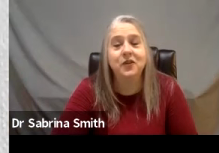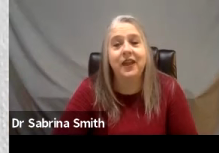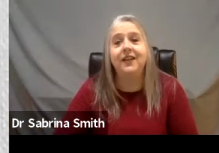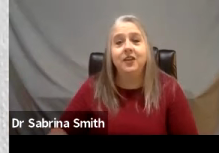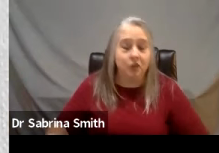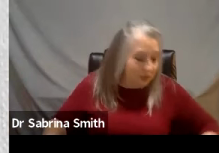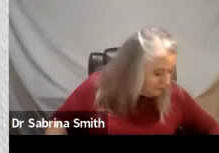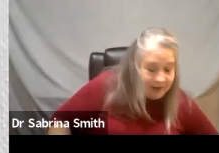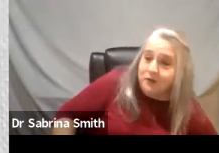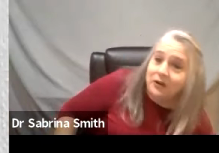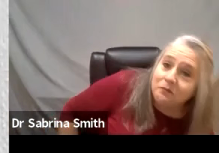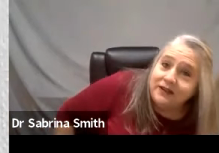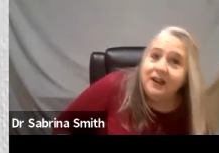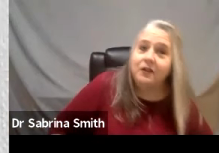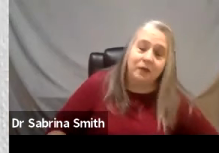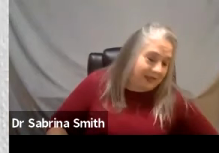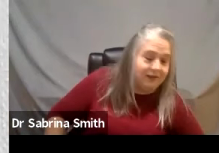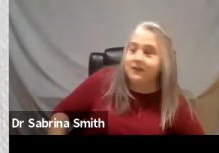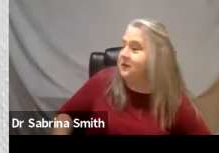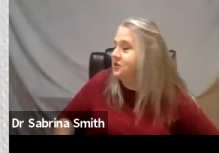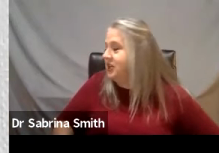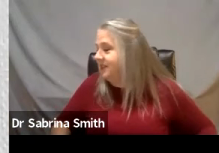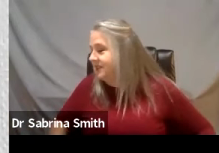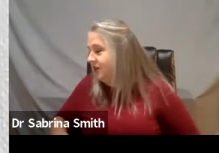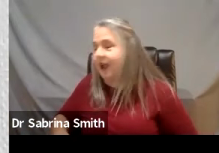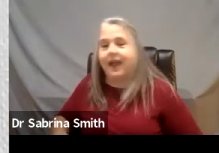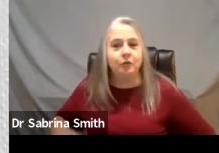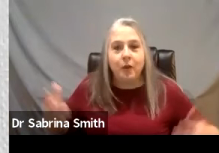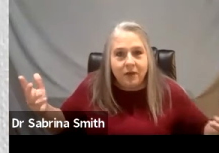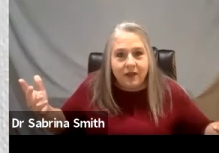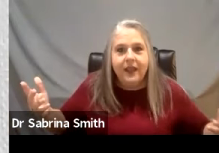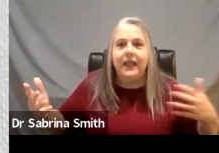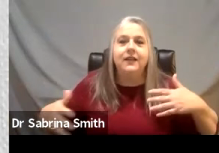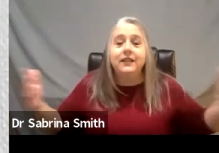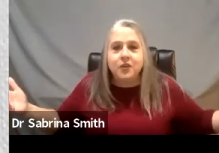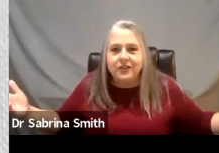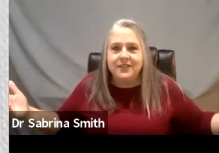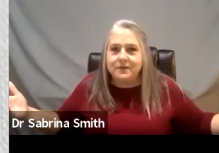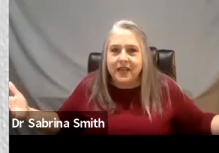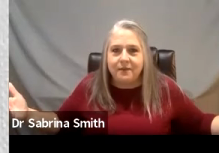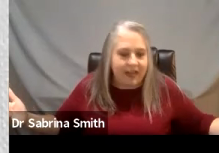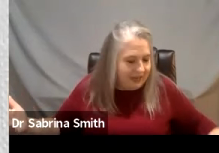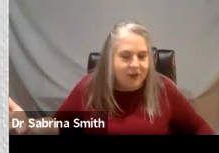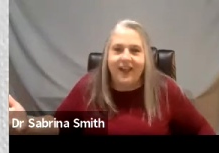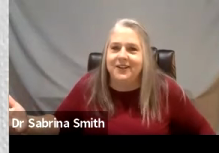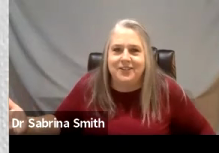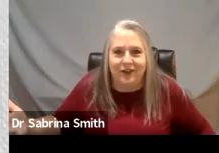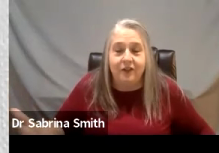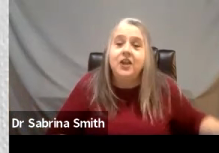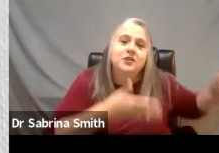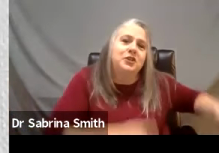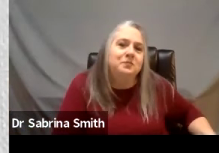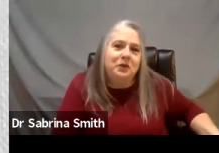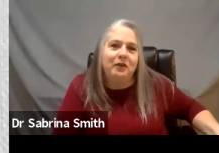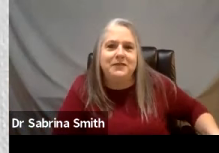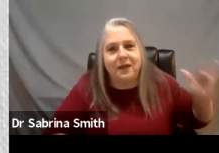That's okay. You heard me. I'm over here bending down, hitting the machine that's here. I have a Roomba and it clicks on at the same time every day, and I turn it